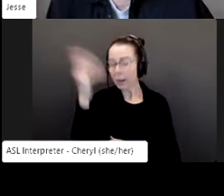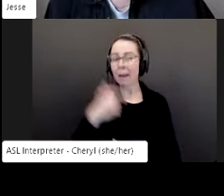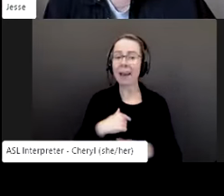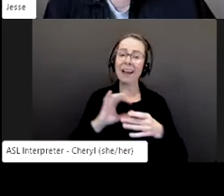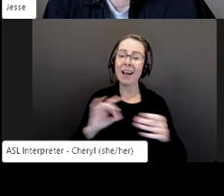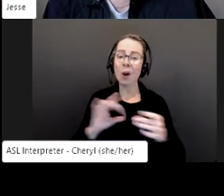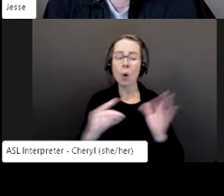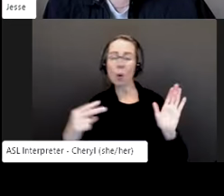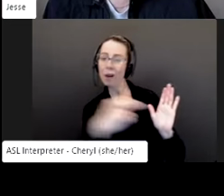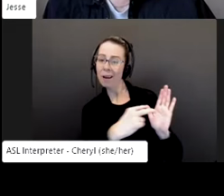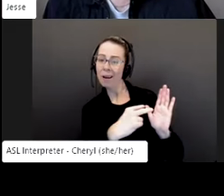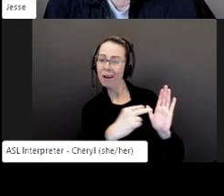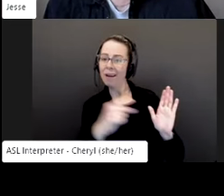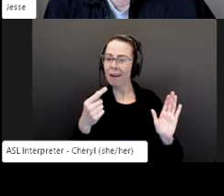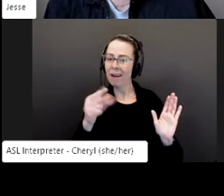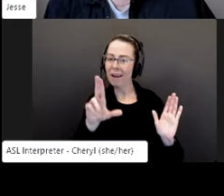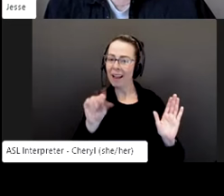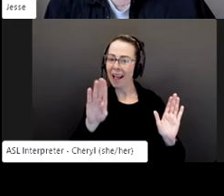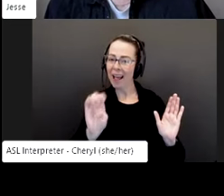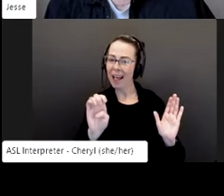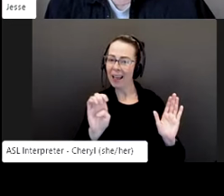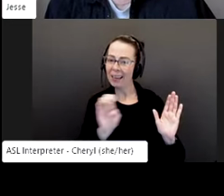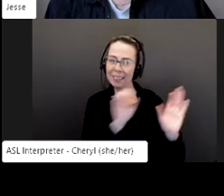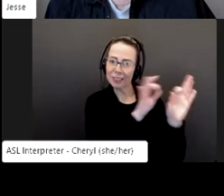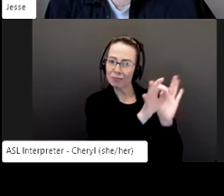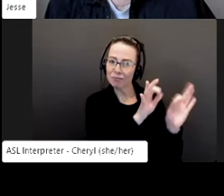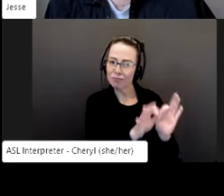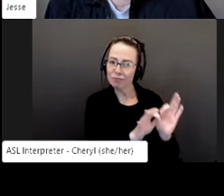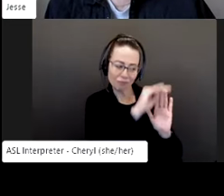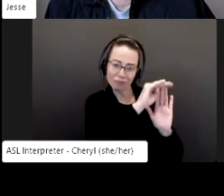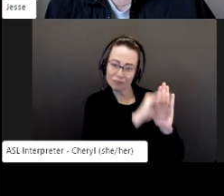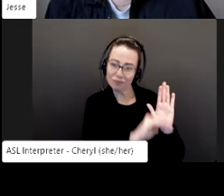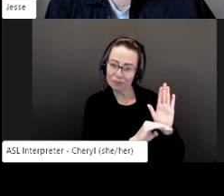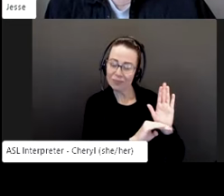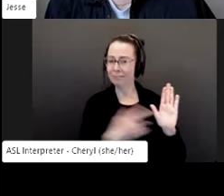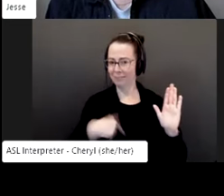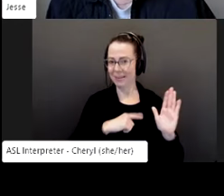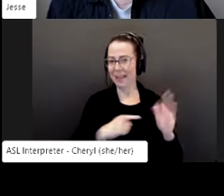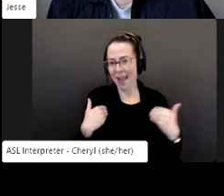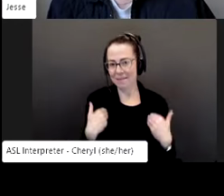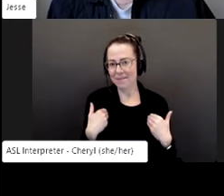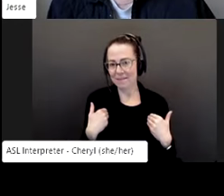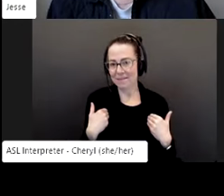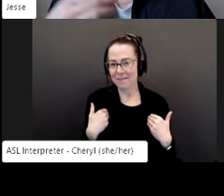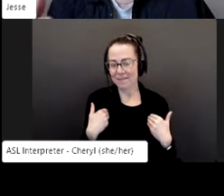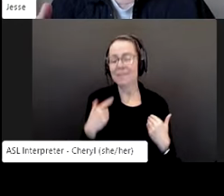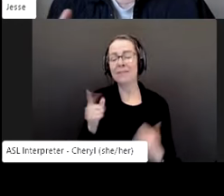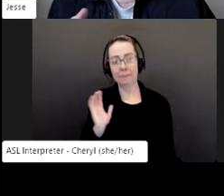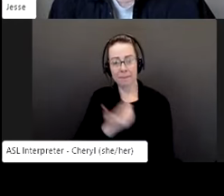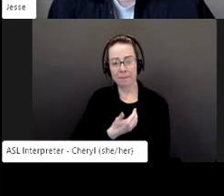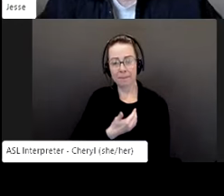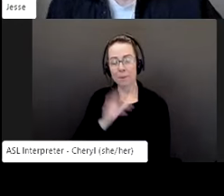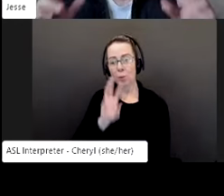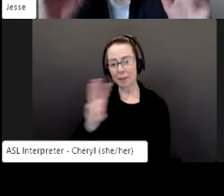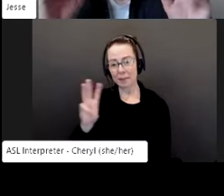refer to the guide. Well, there is actually a guide that we have on the Connected Canadians website